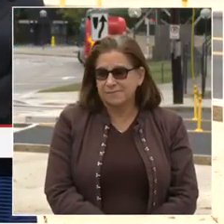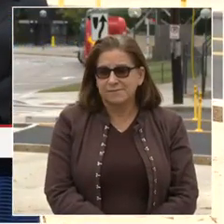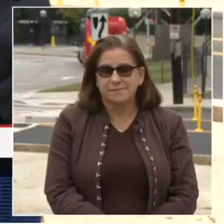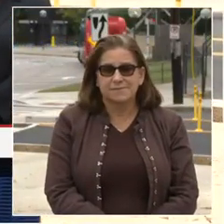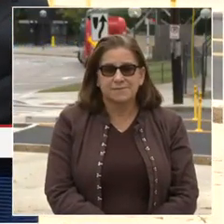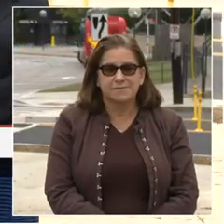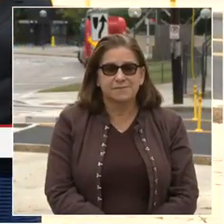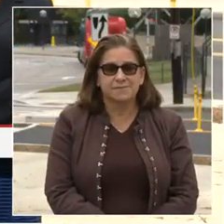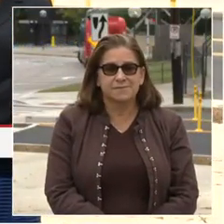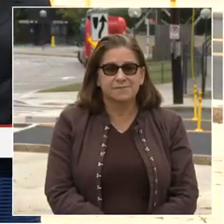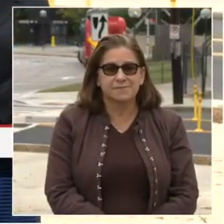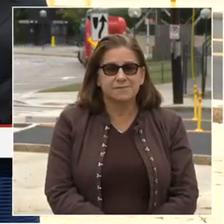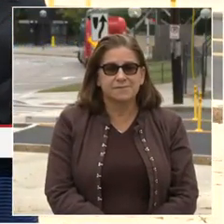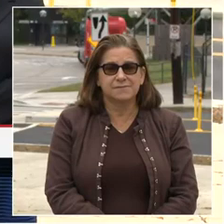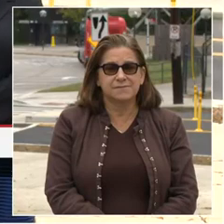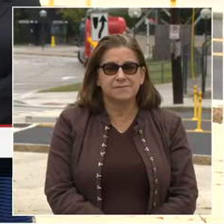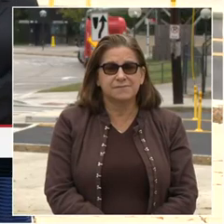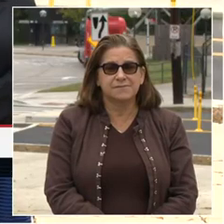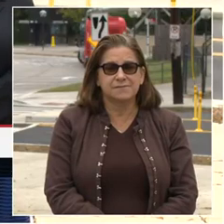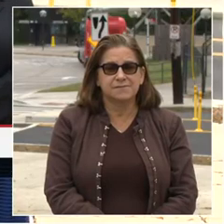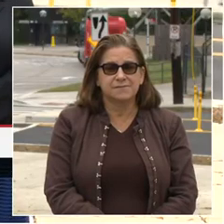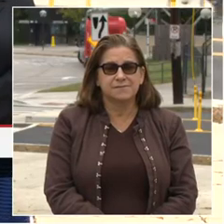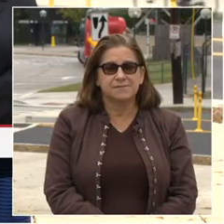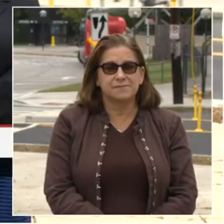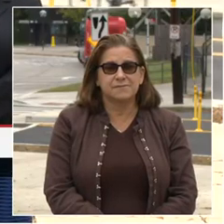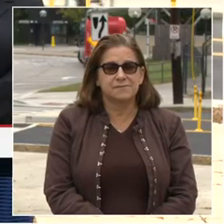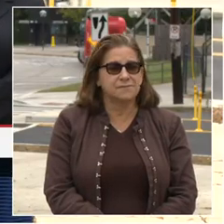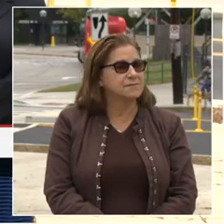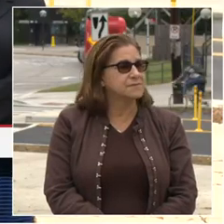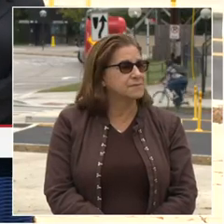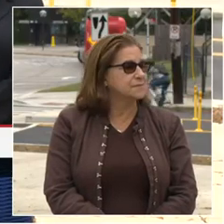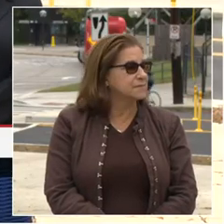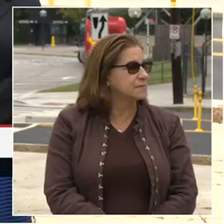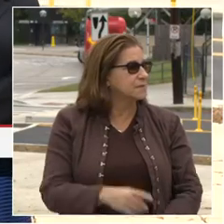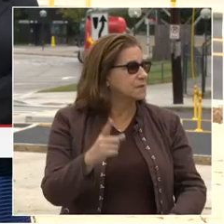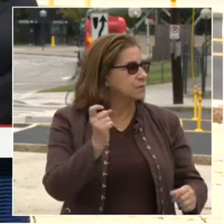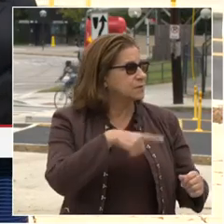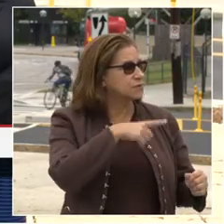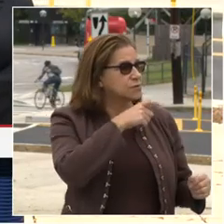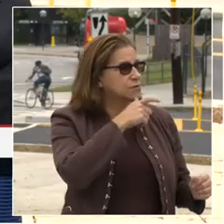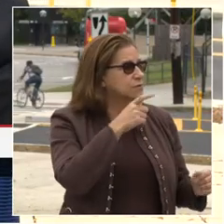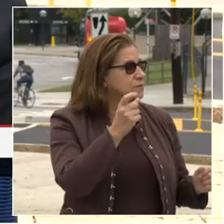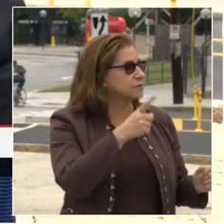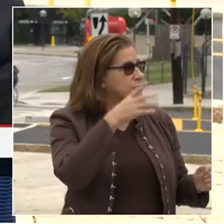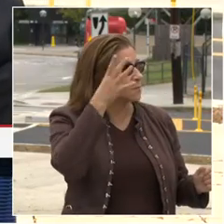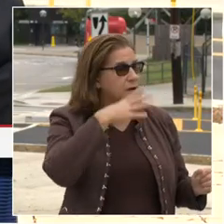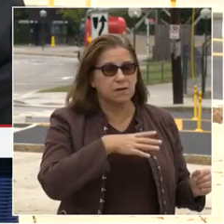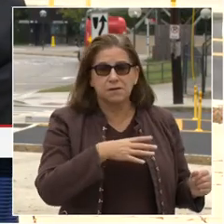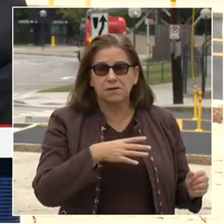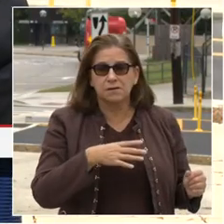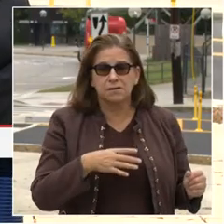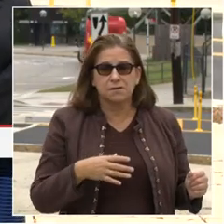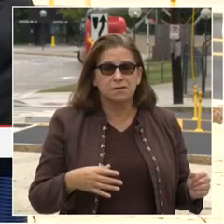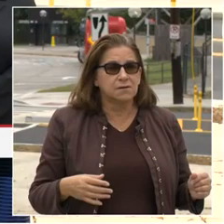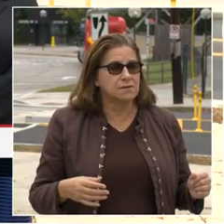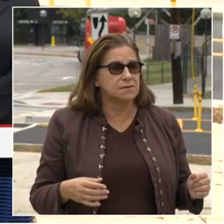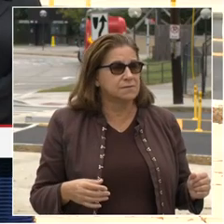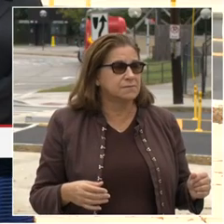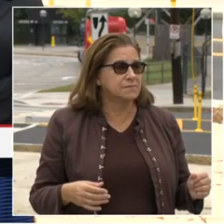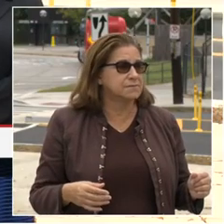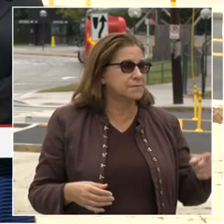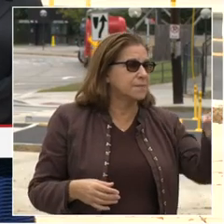of a challenge is it when you're working in the city where the streets are narrower, built in a different era? Out here, they're a little bit